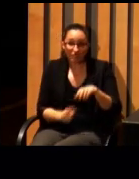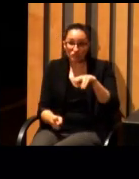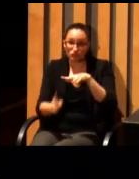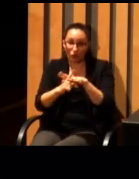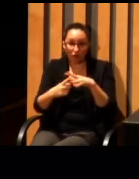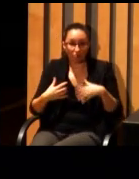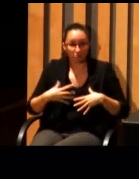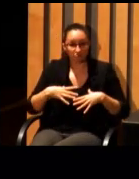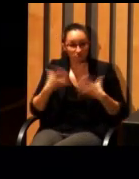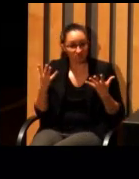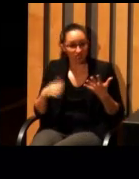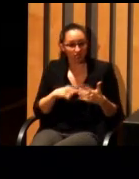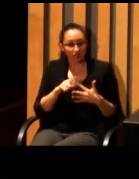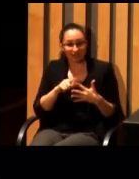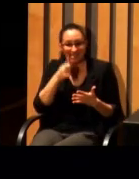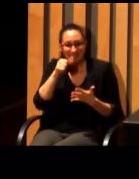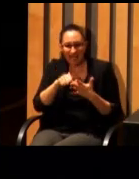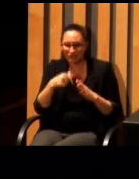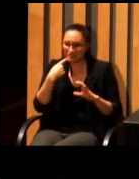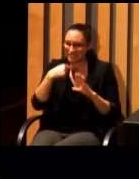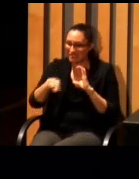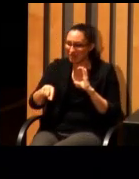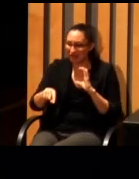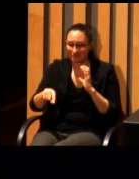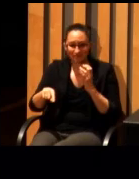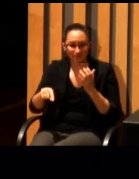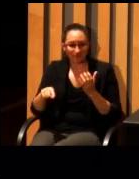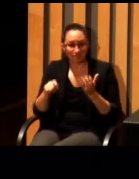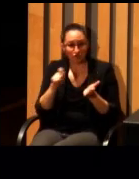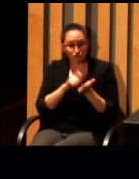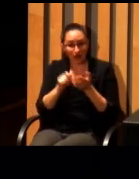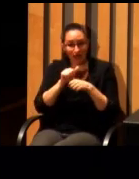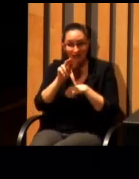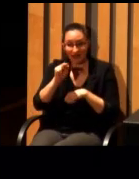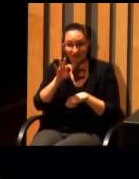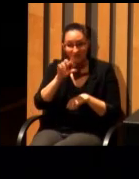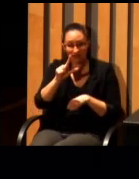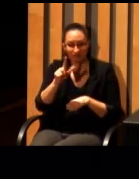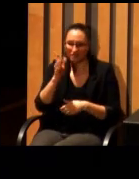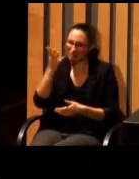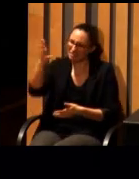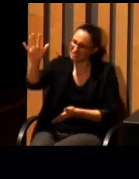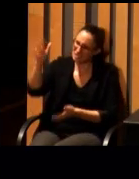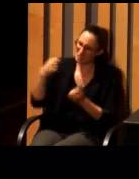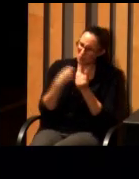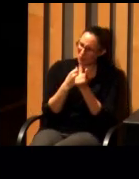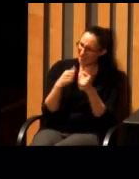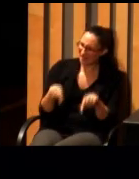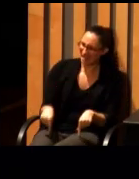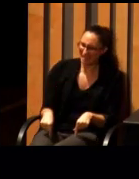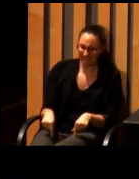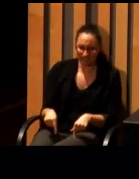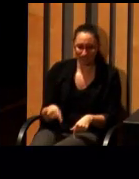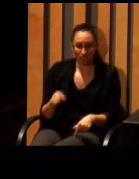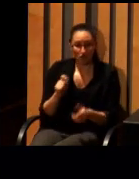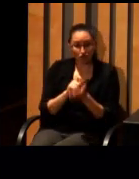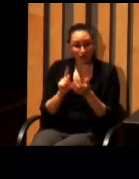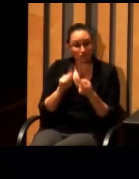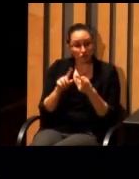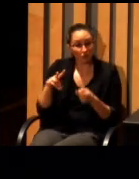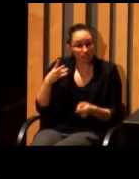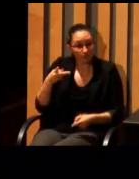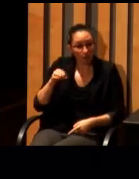front. Letters and emails. We should write the NFL. Quit supporting this. We should write the Washington Post. And I believe